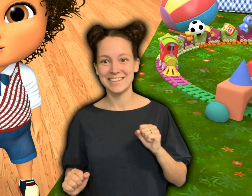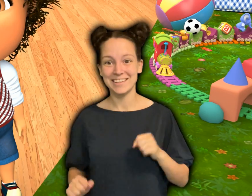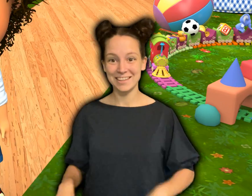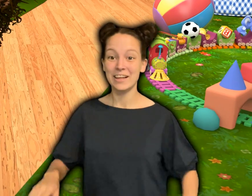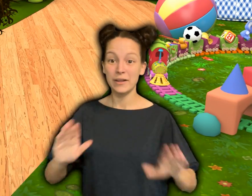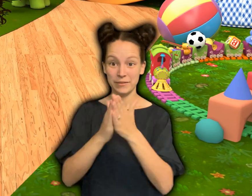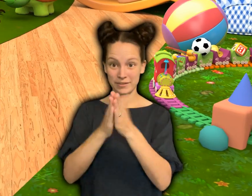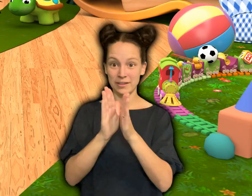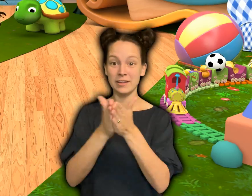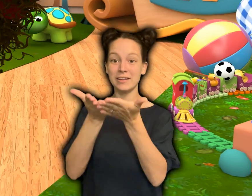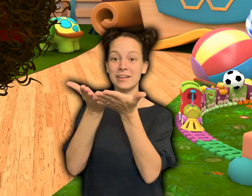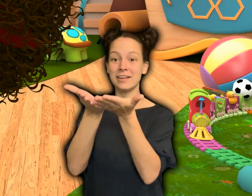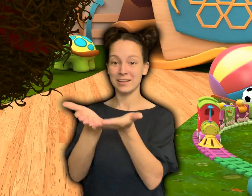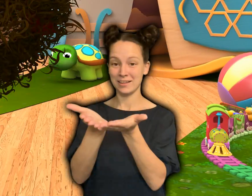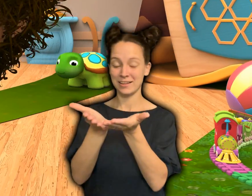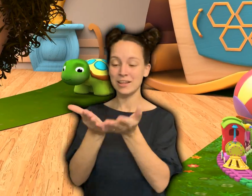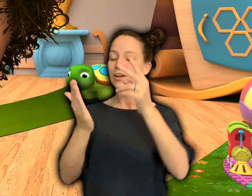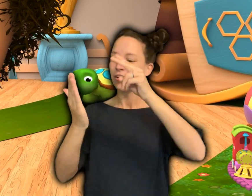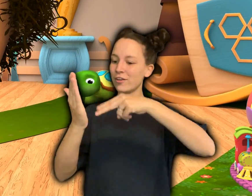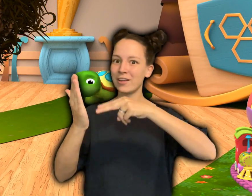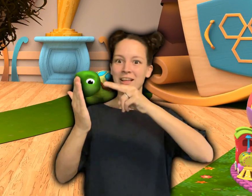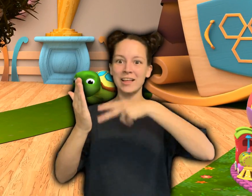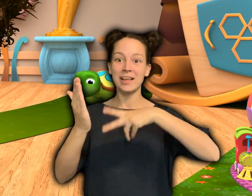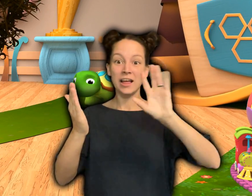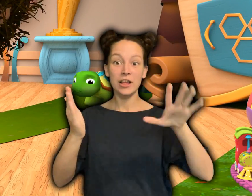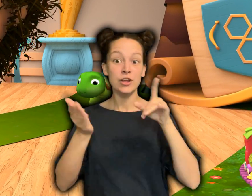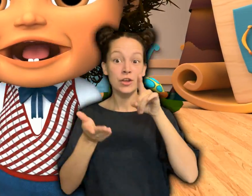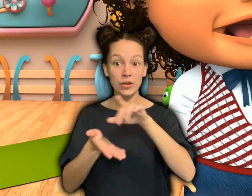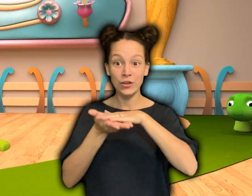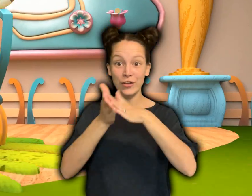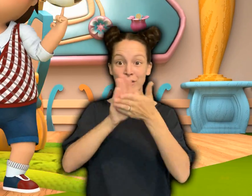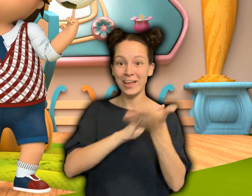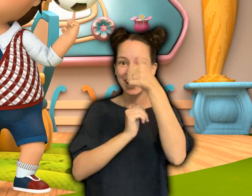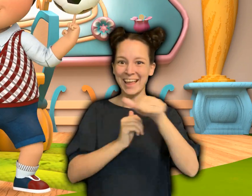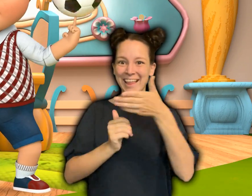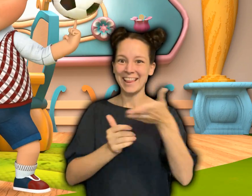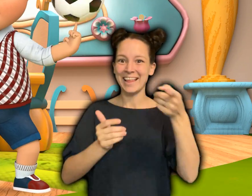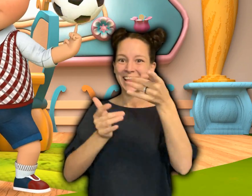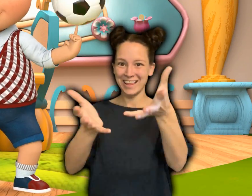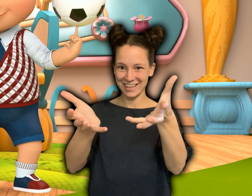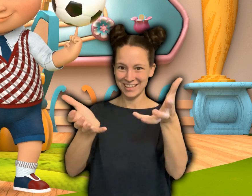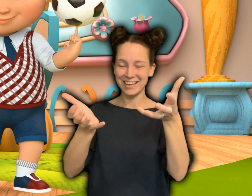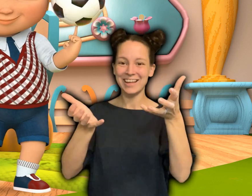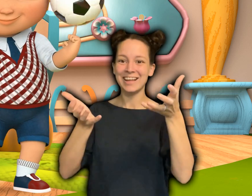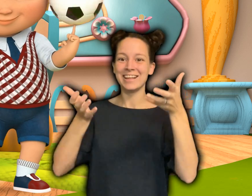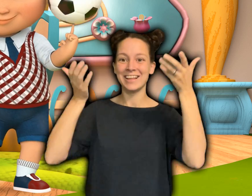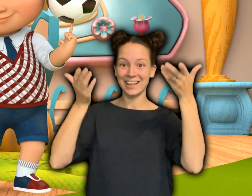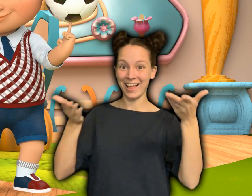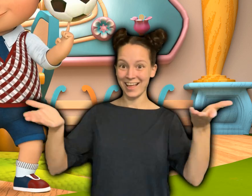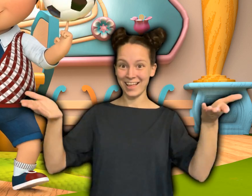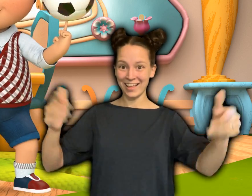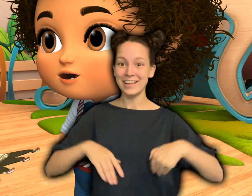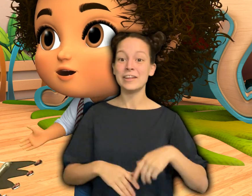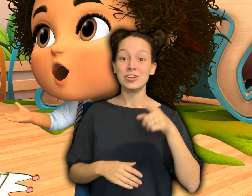Open a book Open you can be Anything you want to